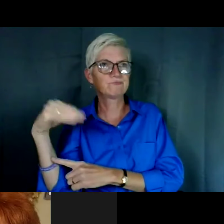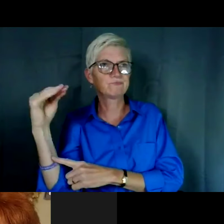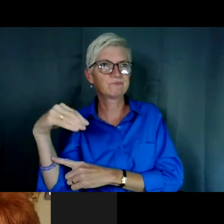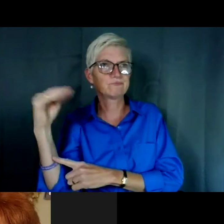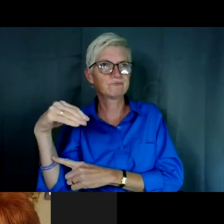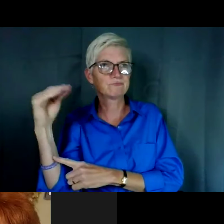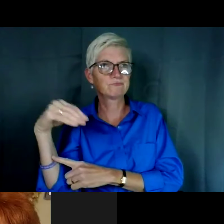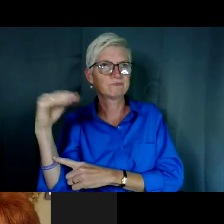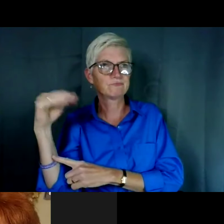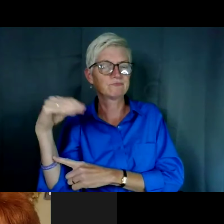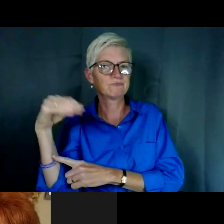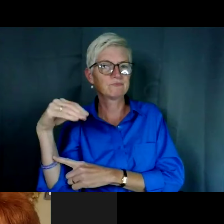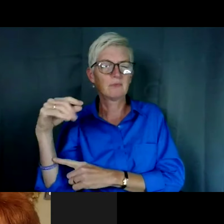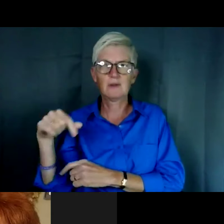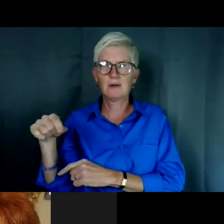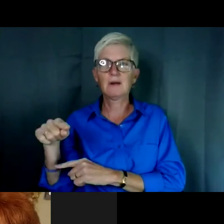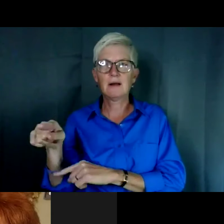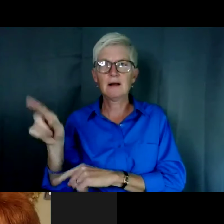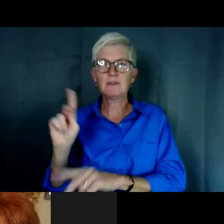Although the people that were attending